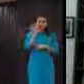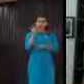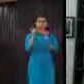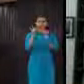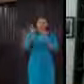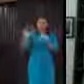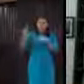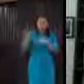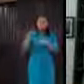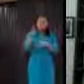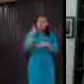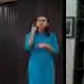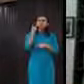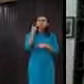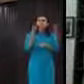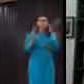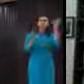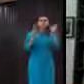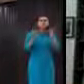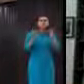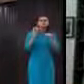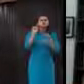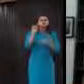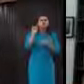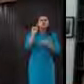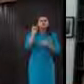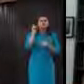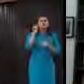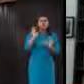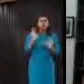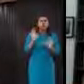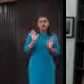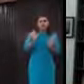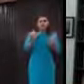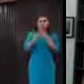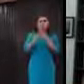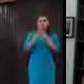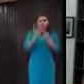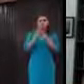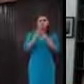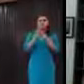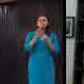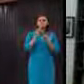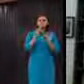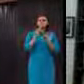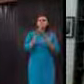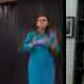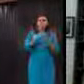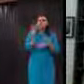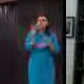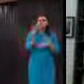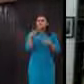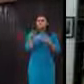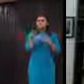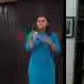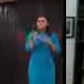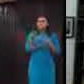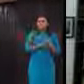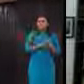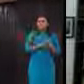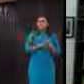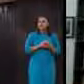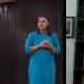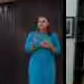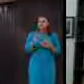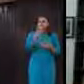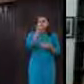And will it not be anachronistic or paradoxical in part 3? But that's a different question altogether. But we often forget